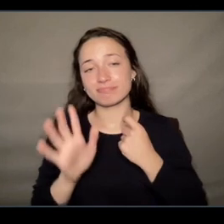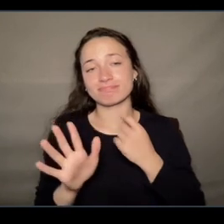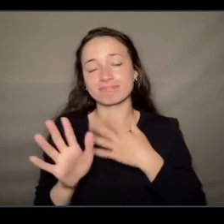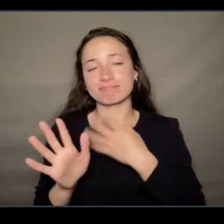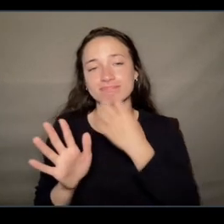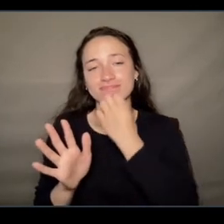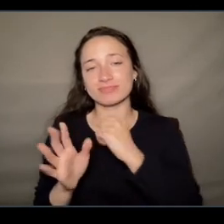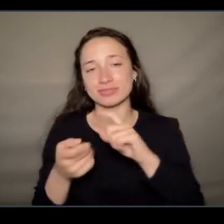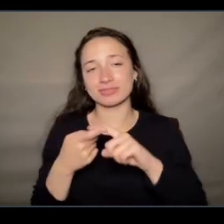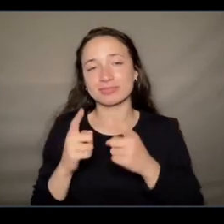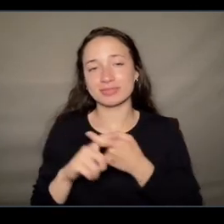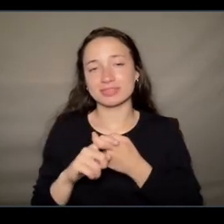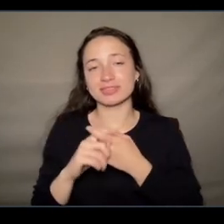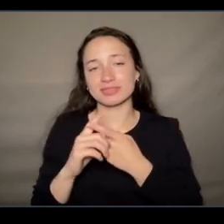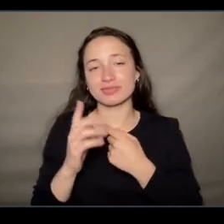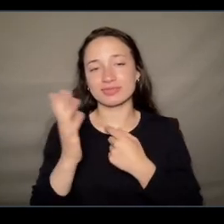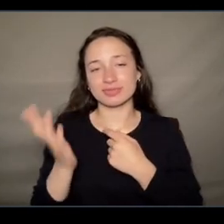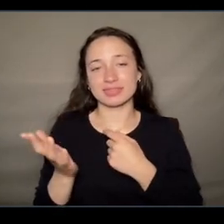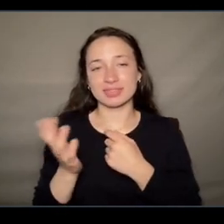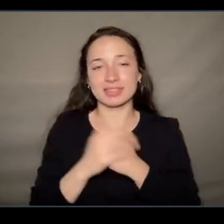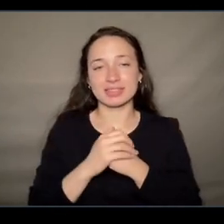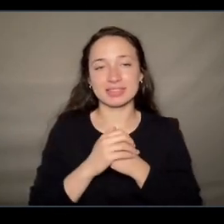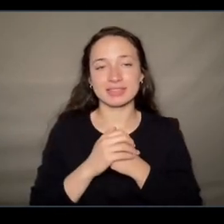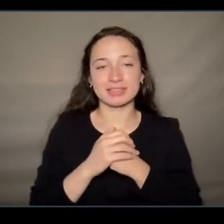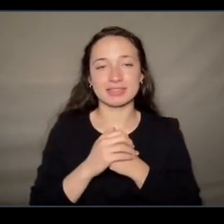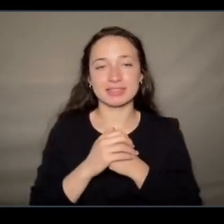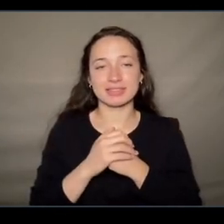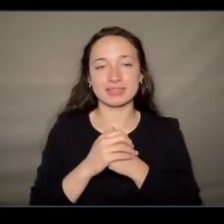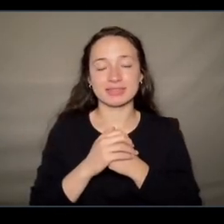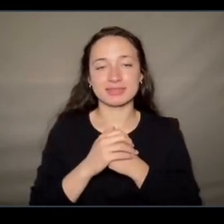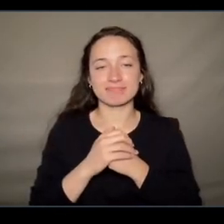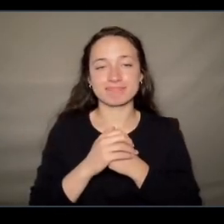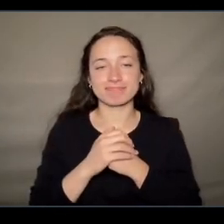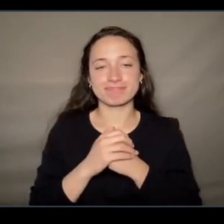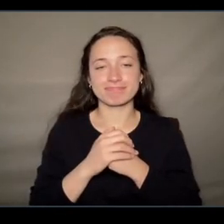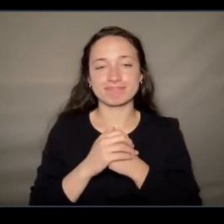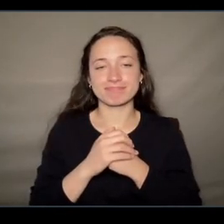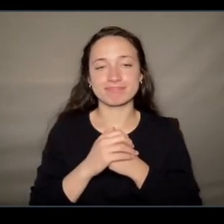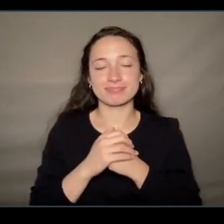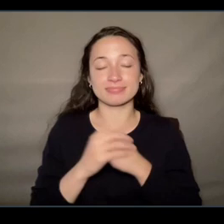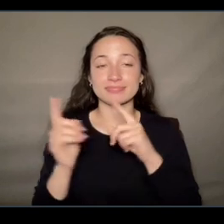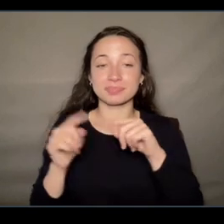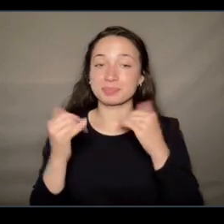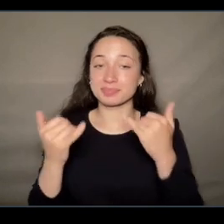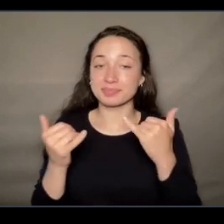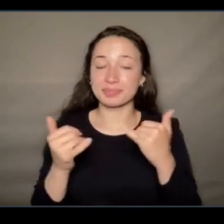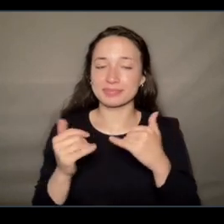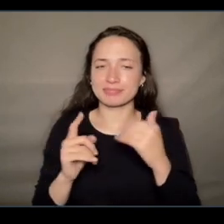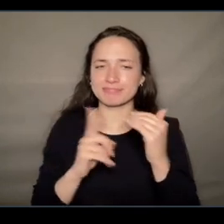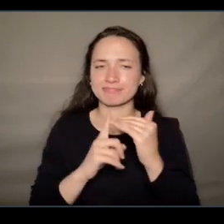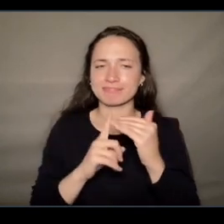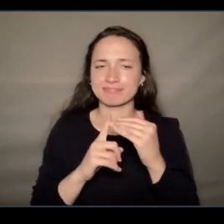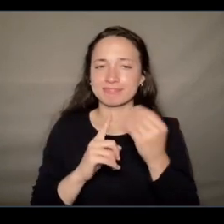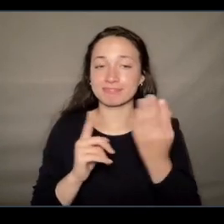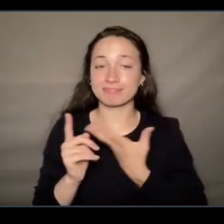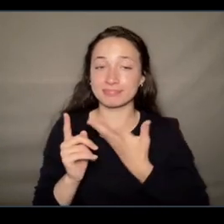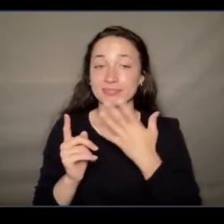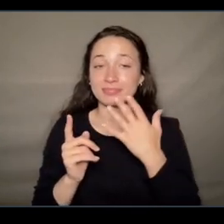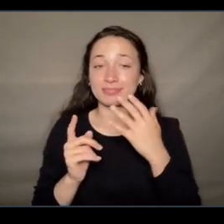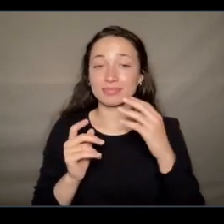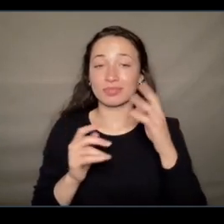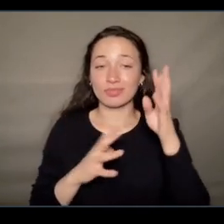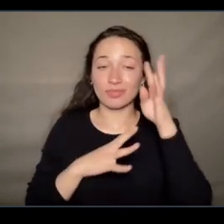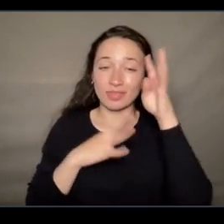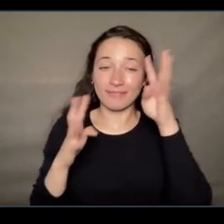know, went into life. Someone recently, my dear friend in attendance today, reminded me